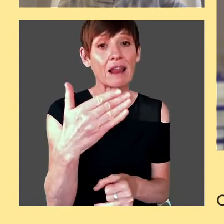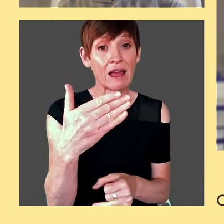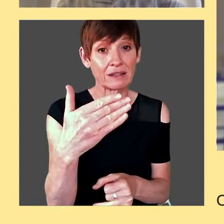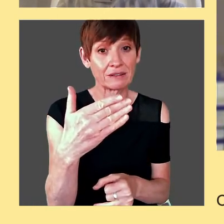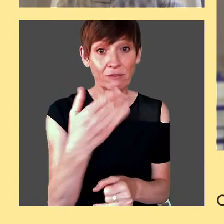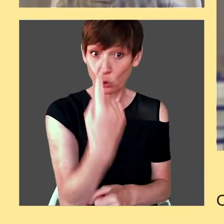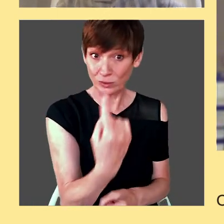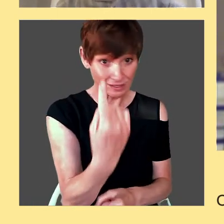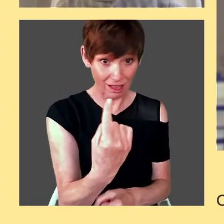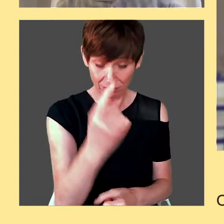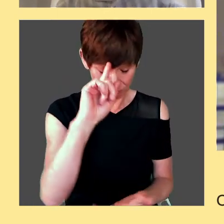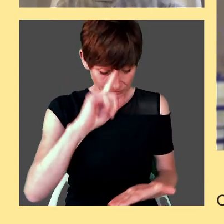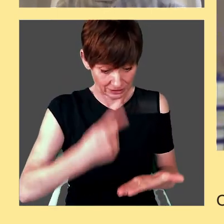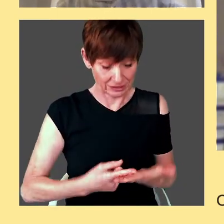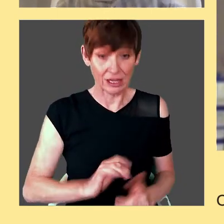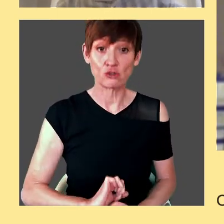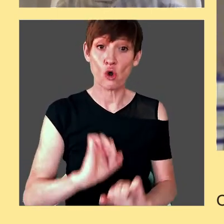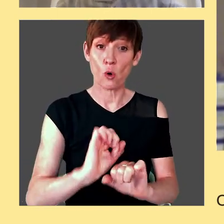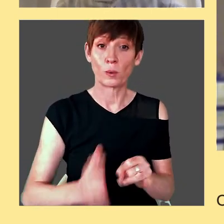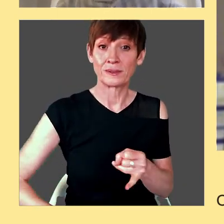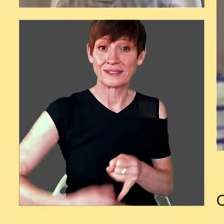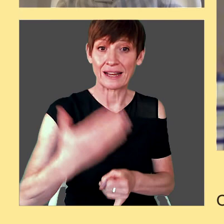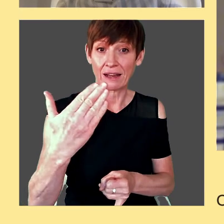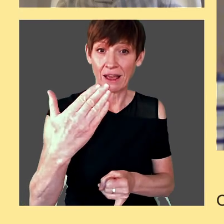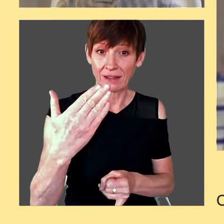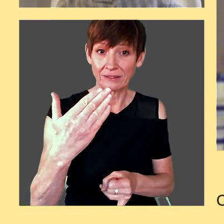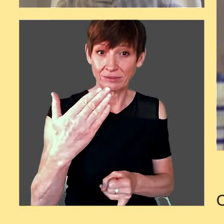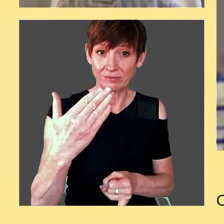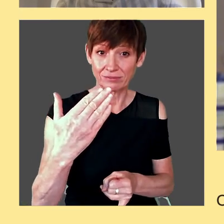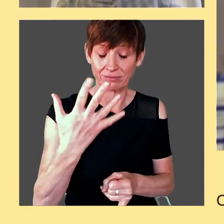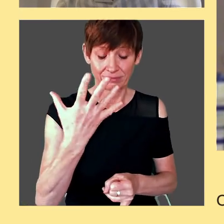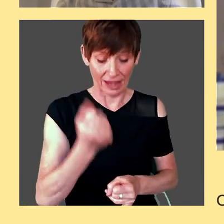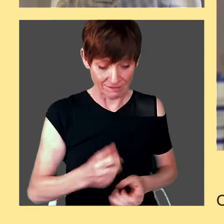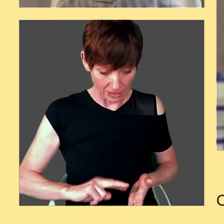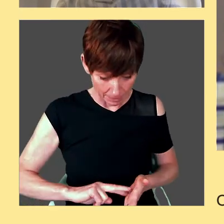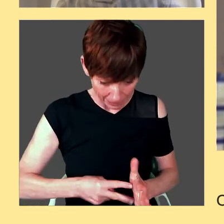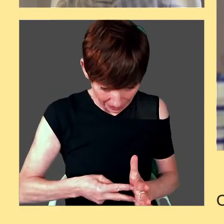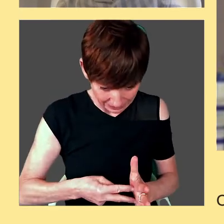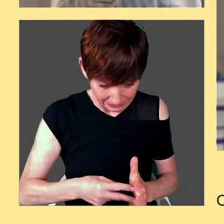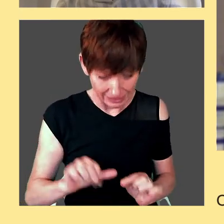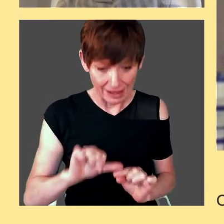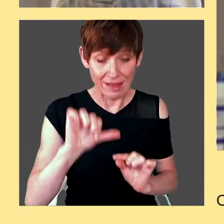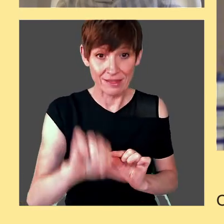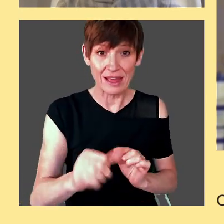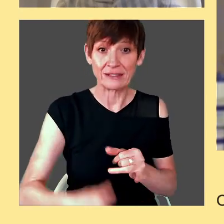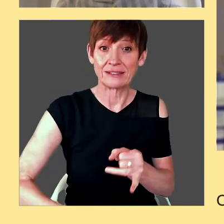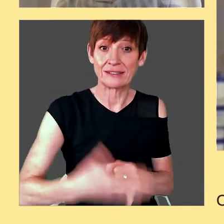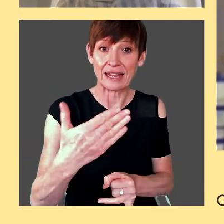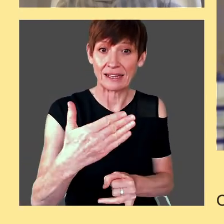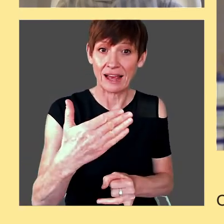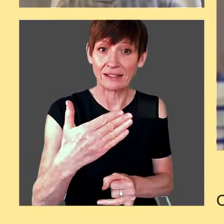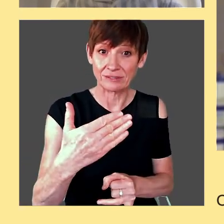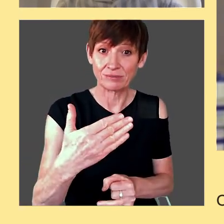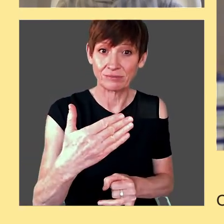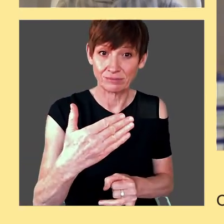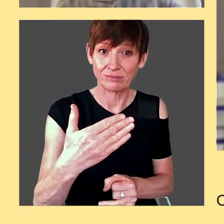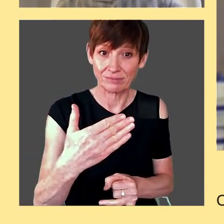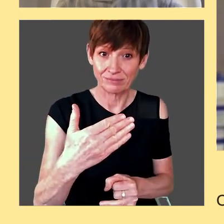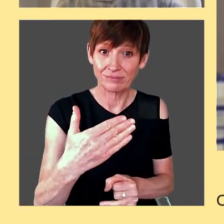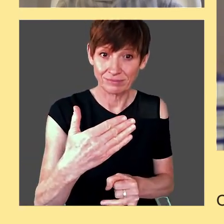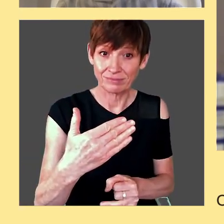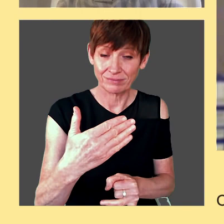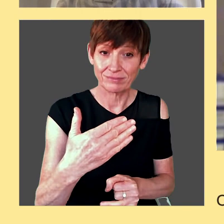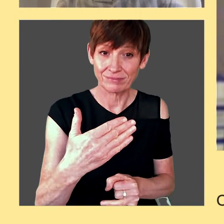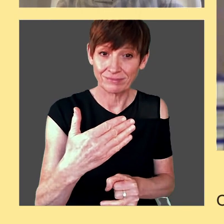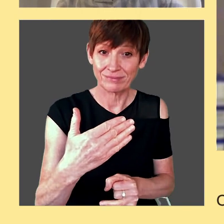yourself. First of all, make a plan. Then make a deadline for your plan. This is like you're still in